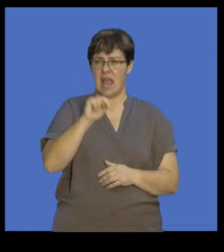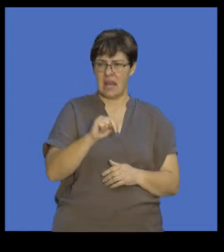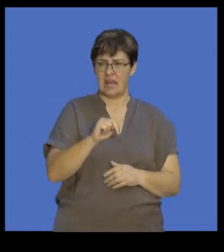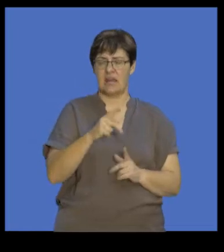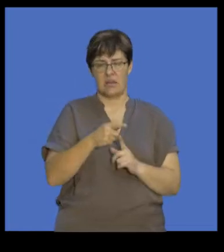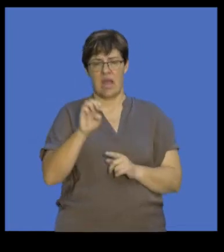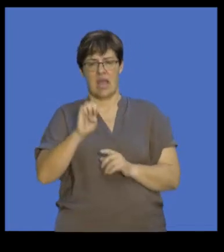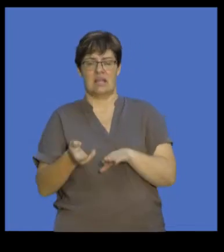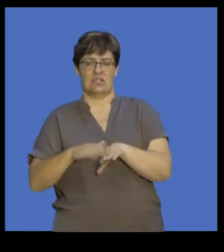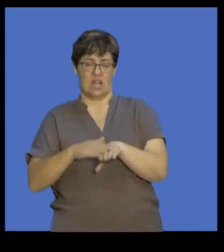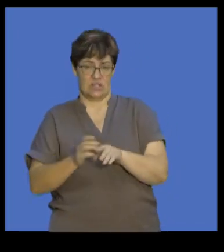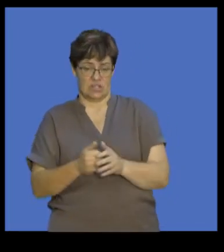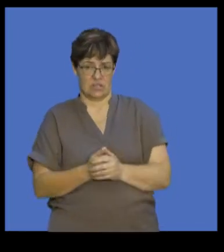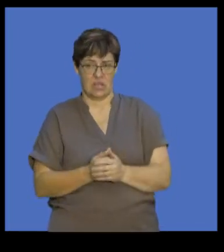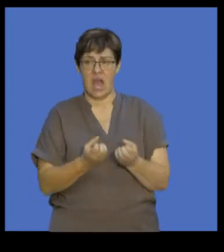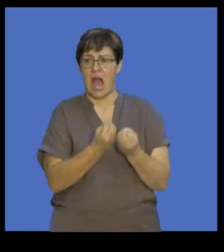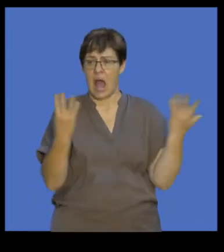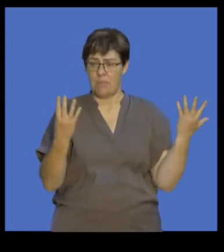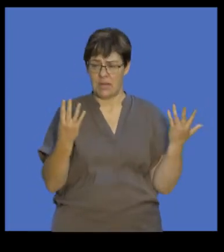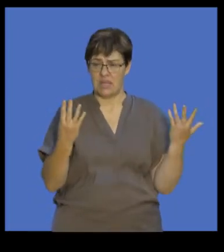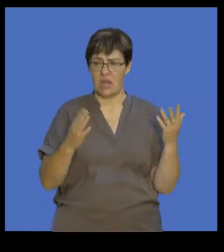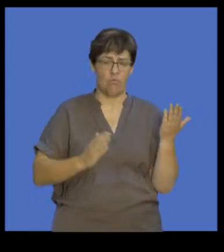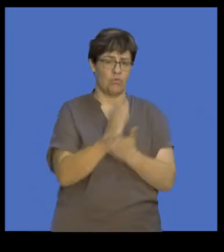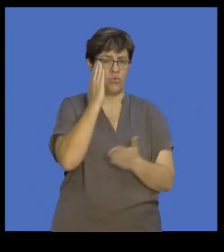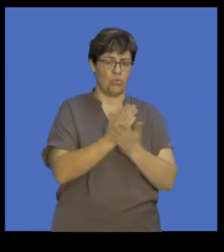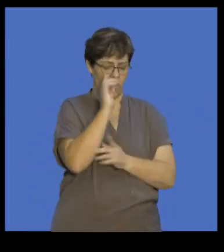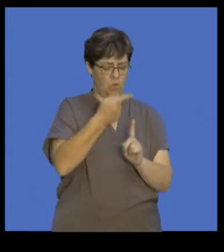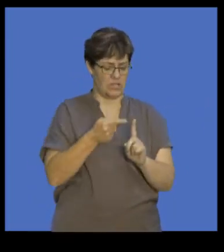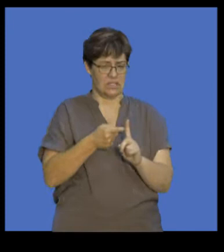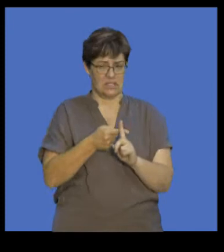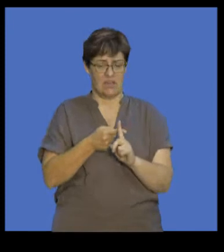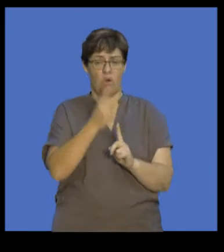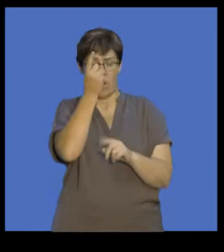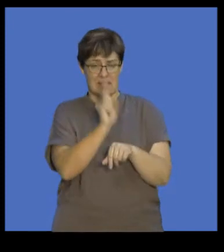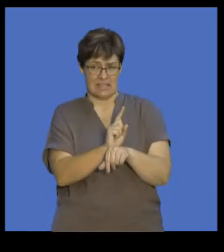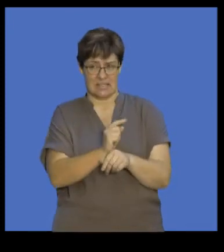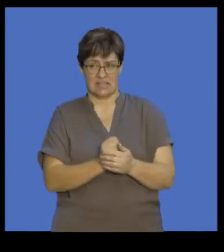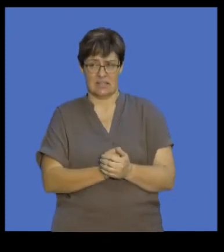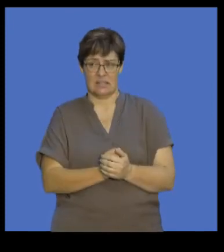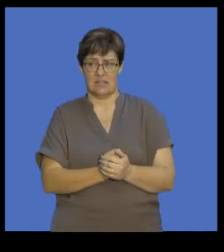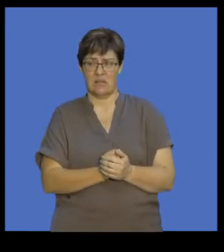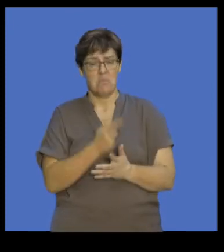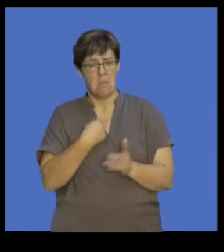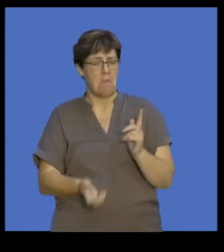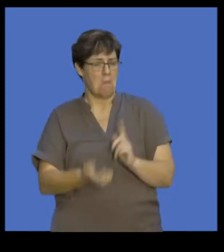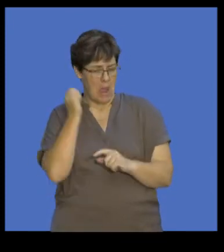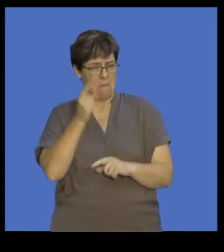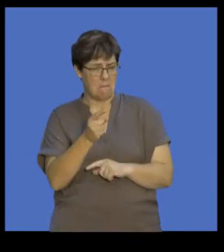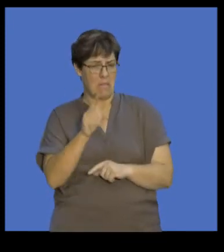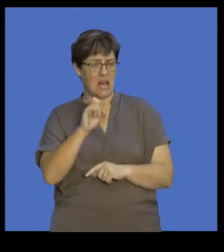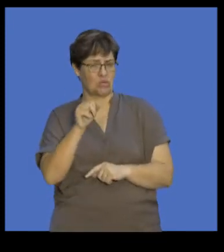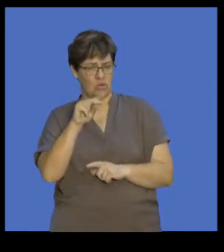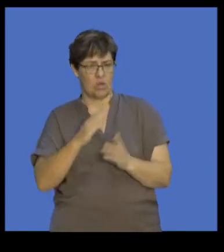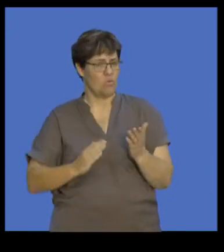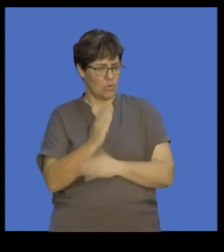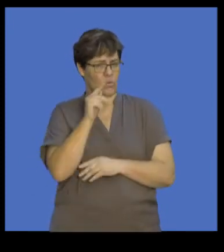the elementary charge. So if we have got a coulomb of charge, how many electrons must pass through a point per second? Now we can